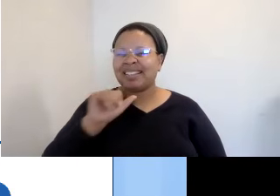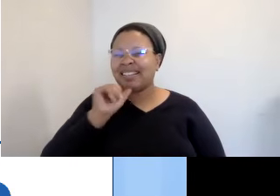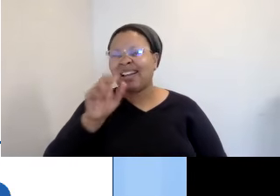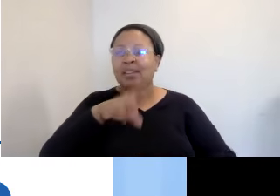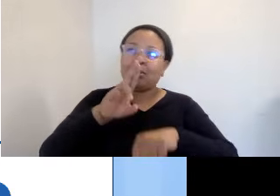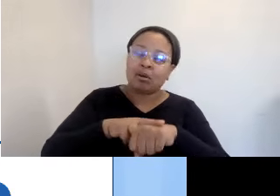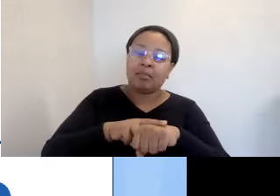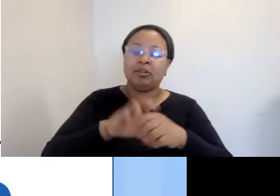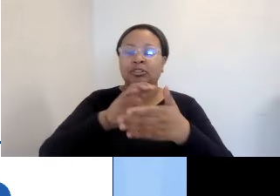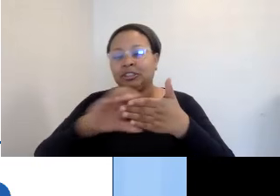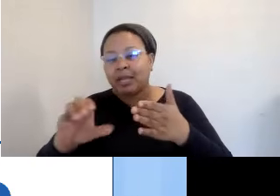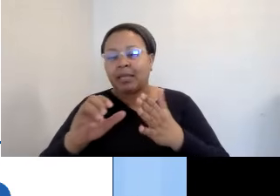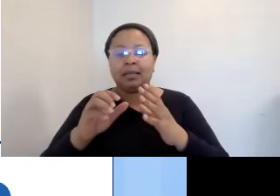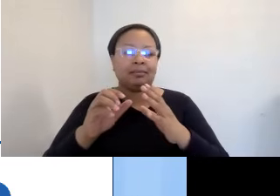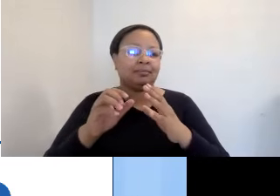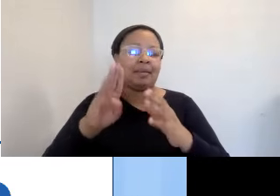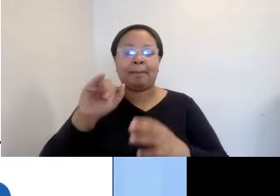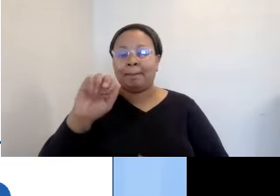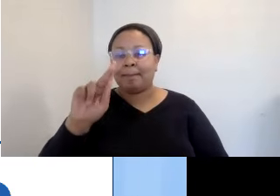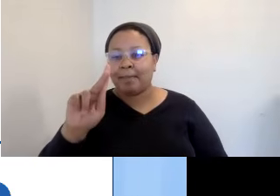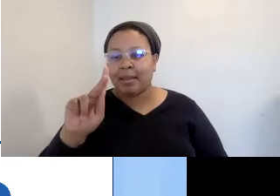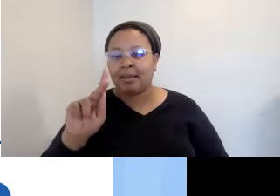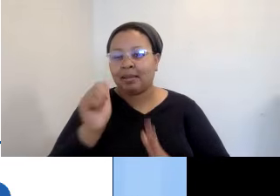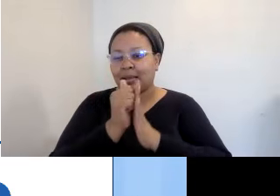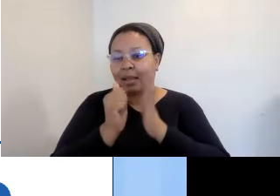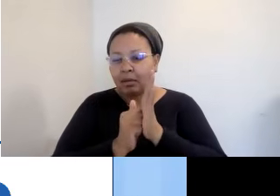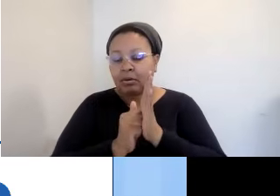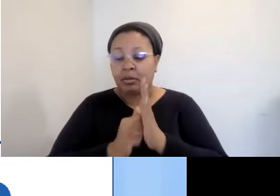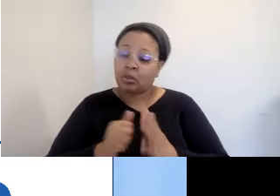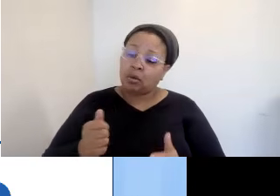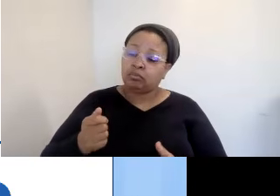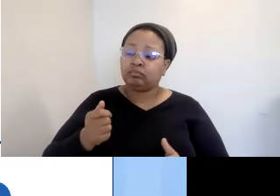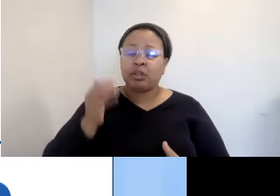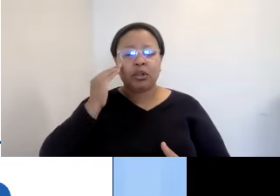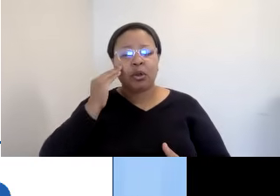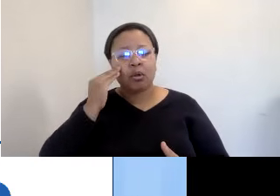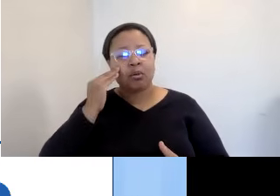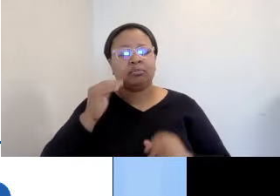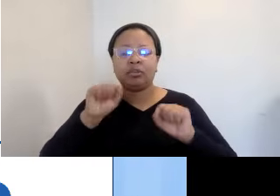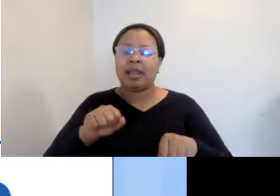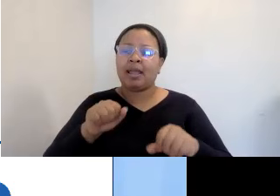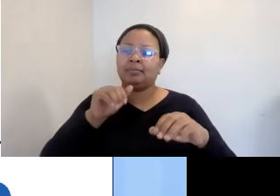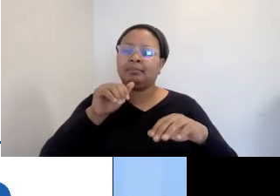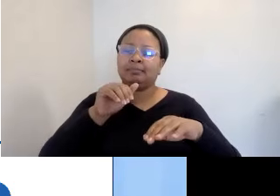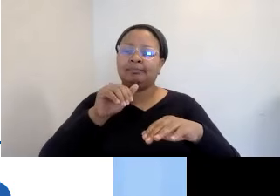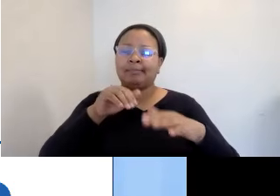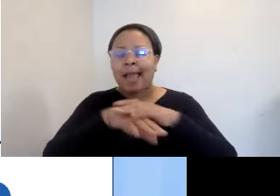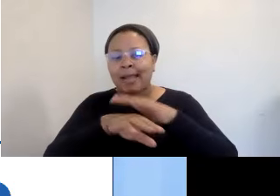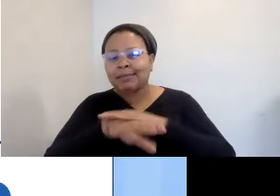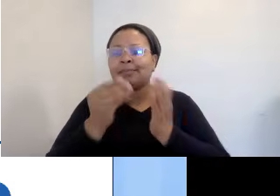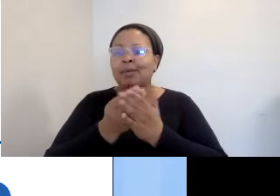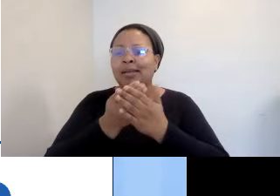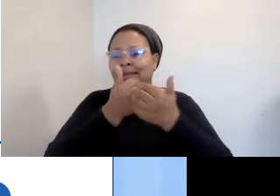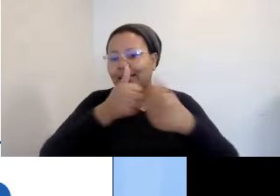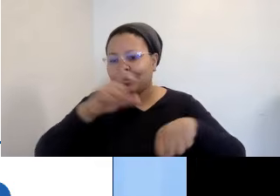a banking debit card where what you have in a bank is accessible on your card. That's not the way it works. And that's